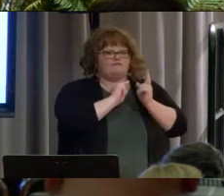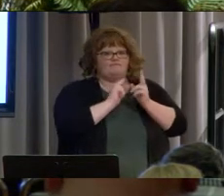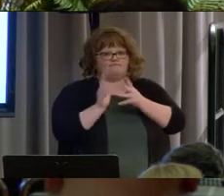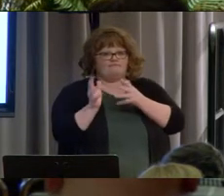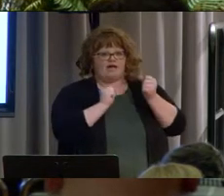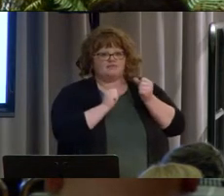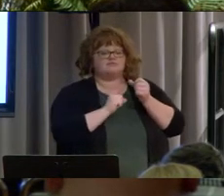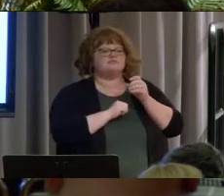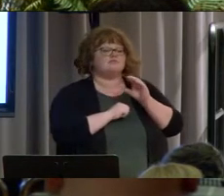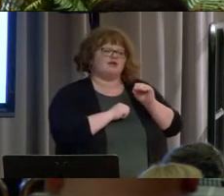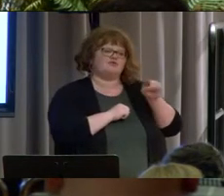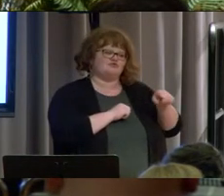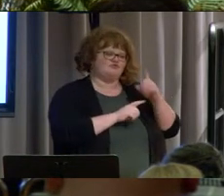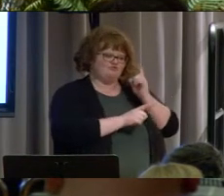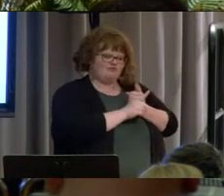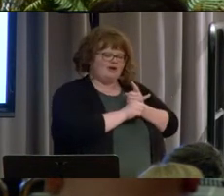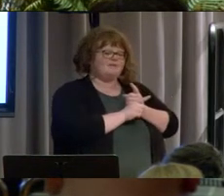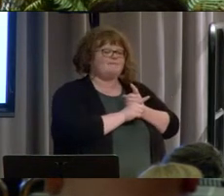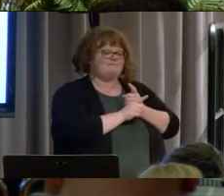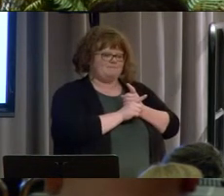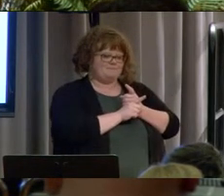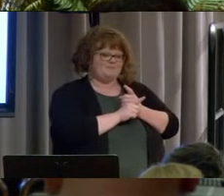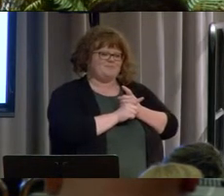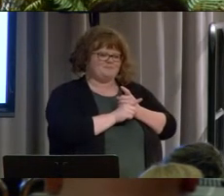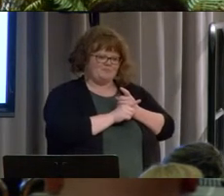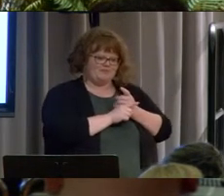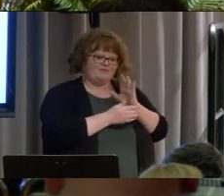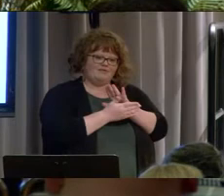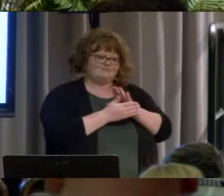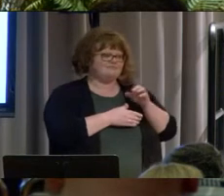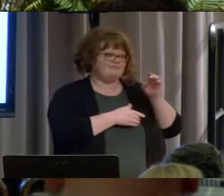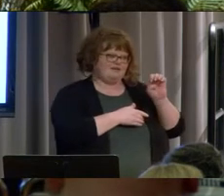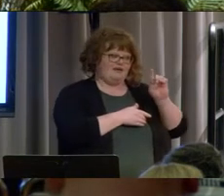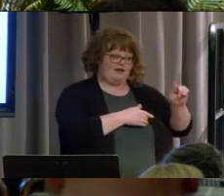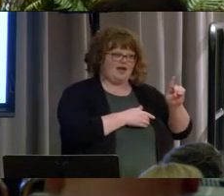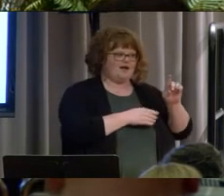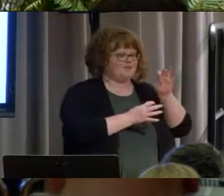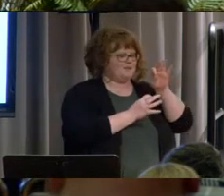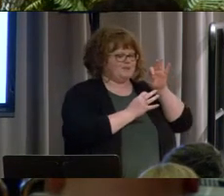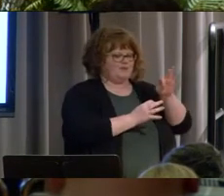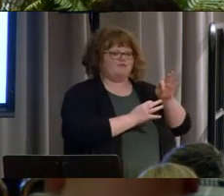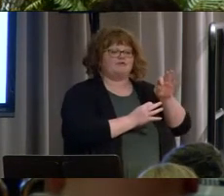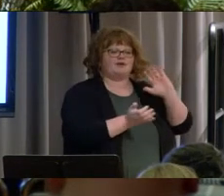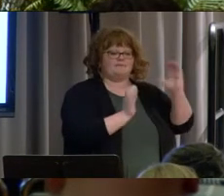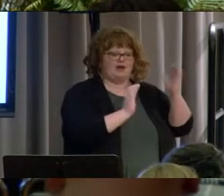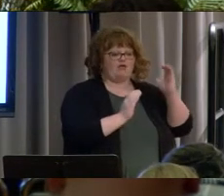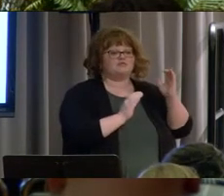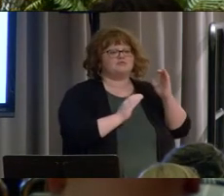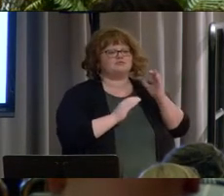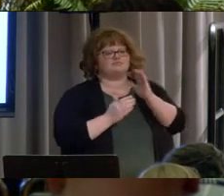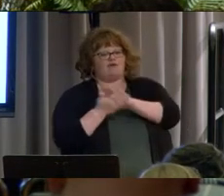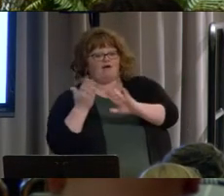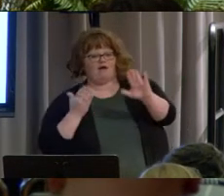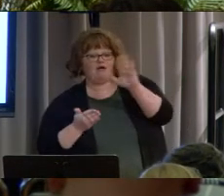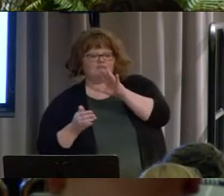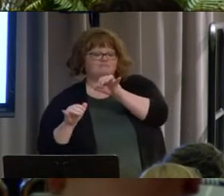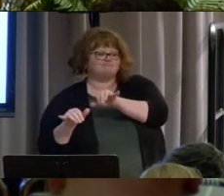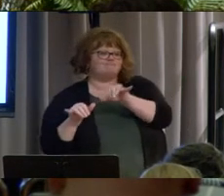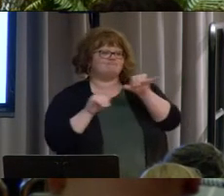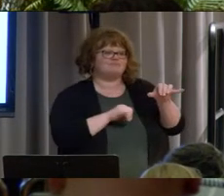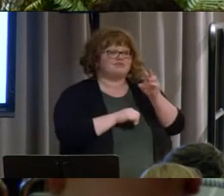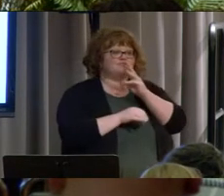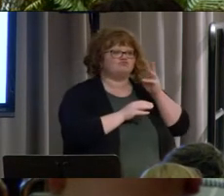you're absolutely right. I love your analogy of the river, Ed. It makes perfect sense to me. The reality is